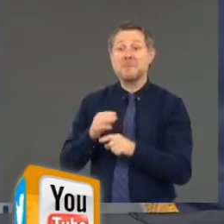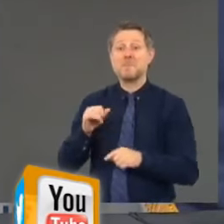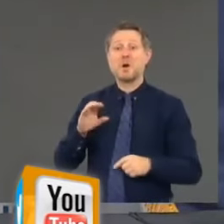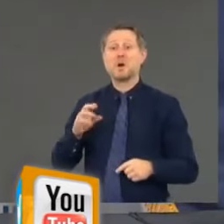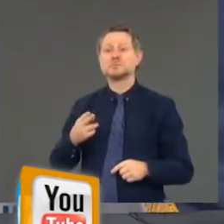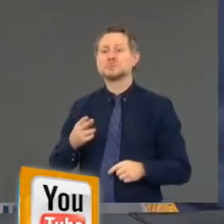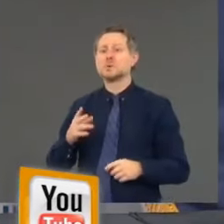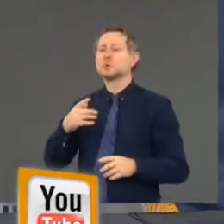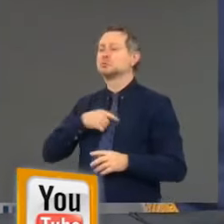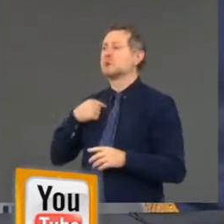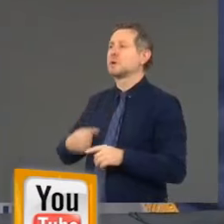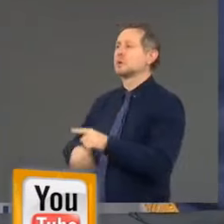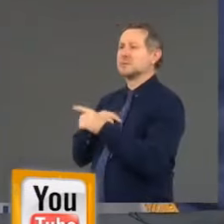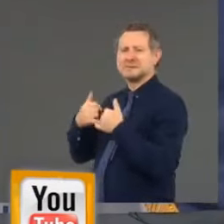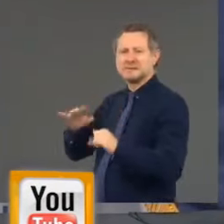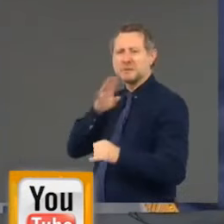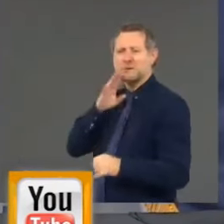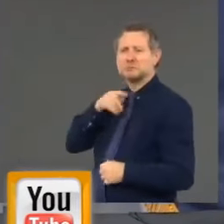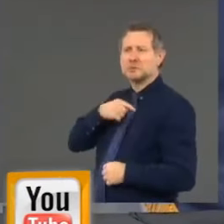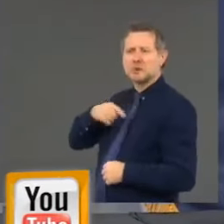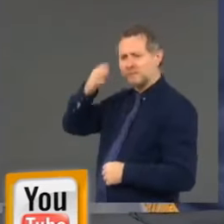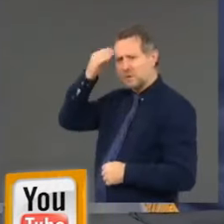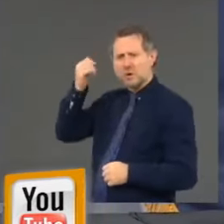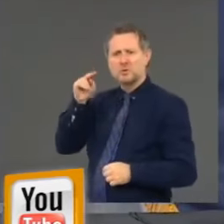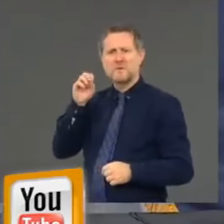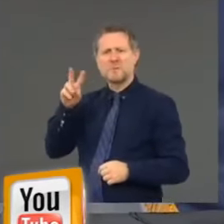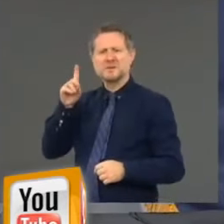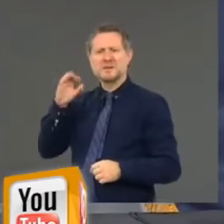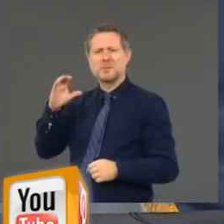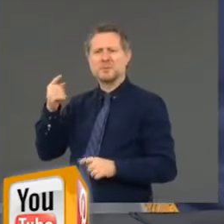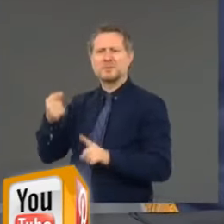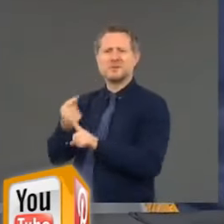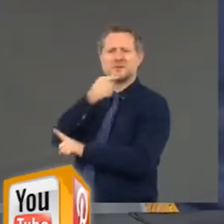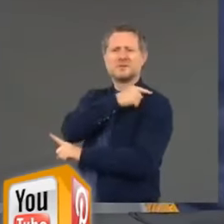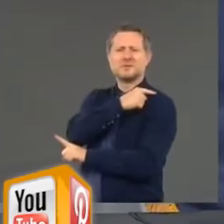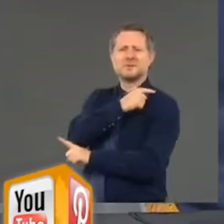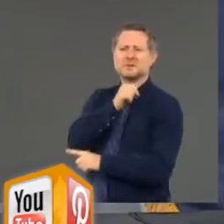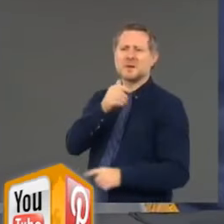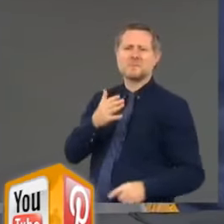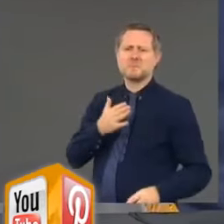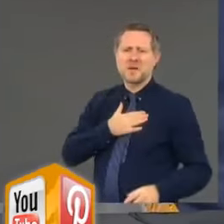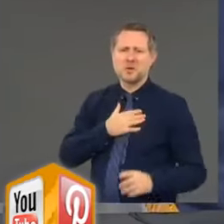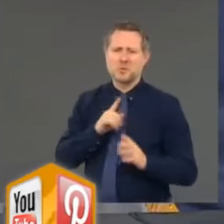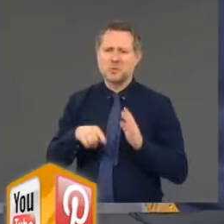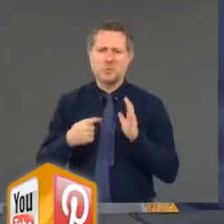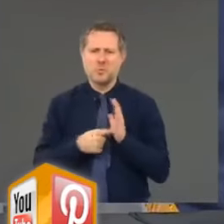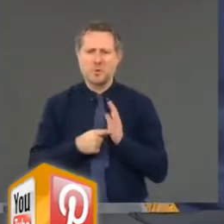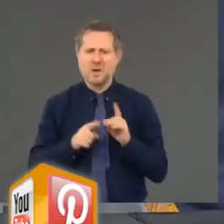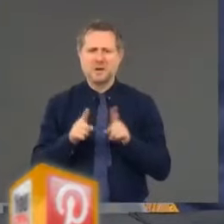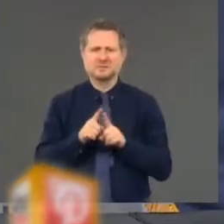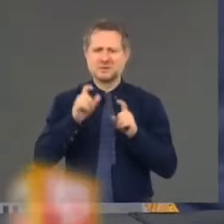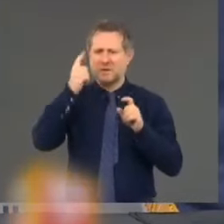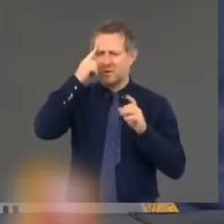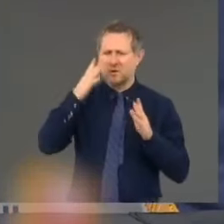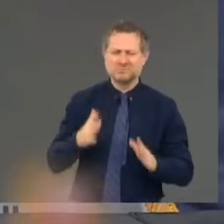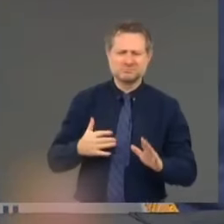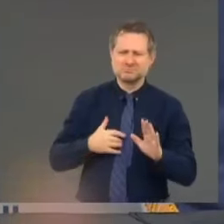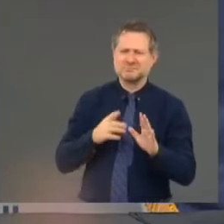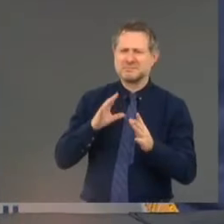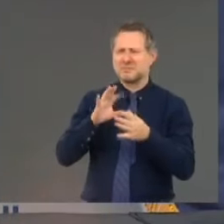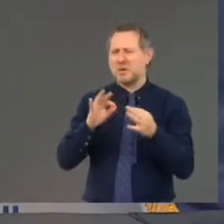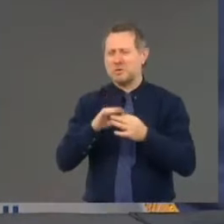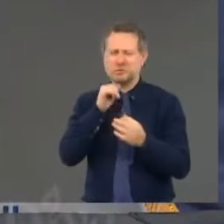China, November, December. Now, this is not my role. This is not what governors do. It's not what states do. I'm not a doctor. I'm